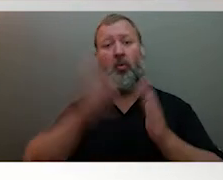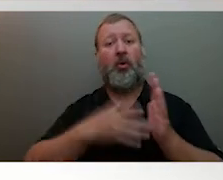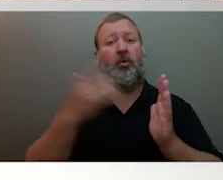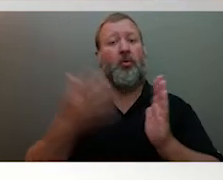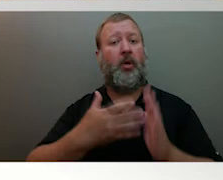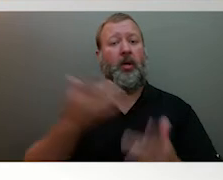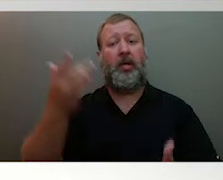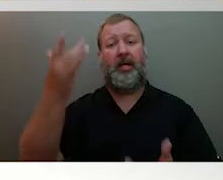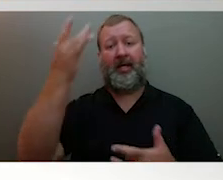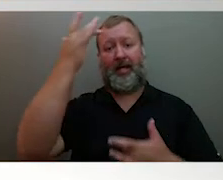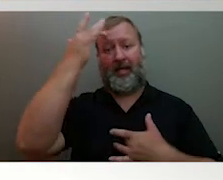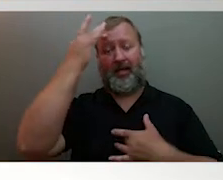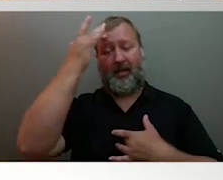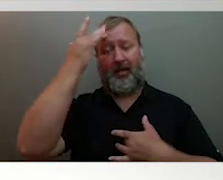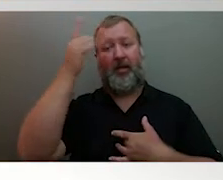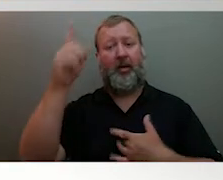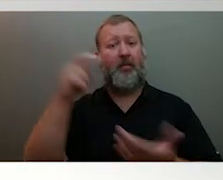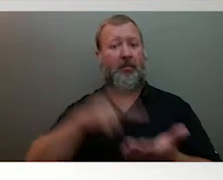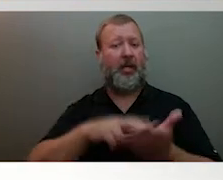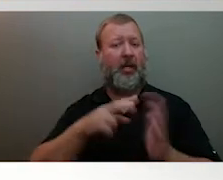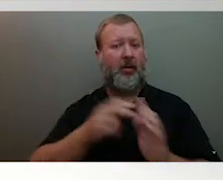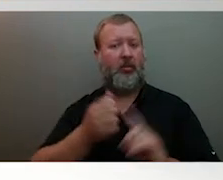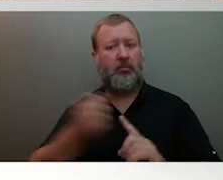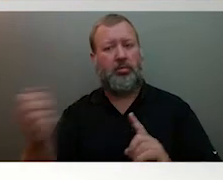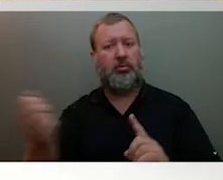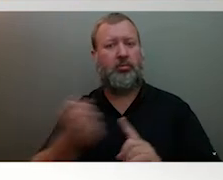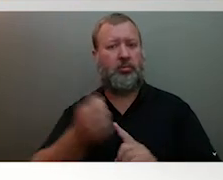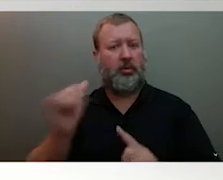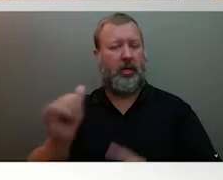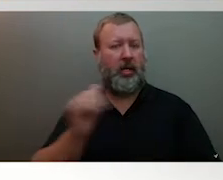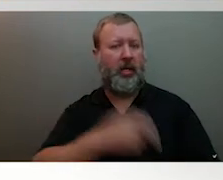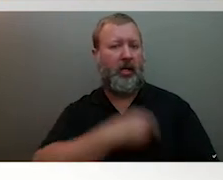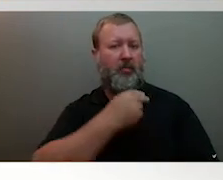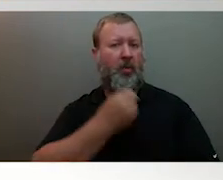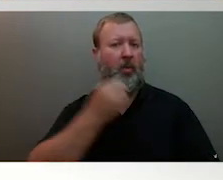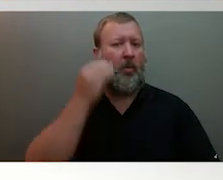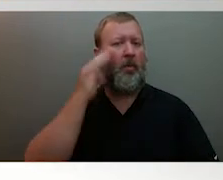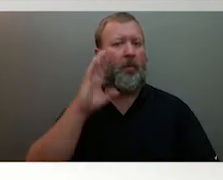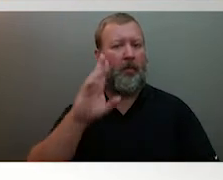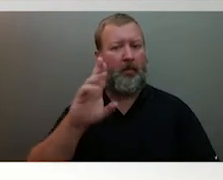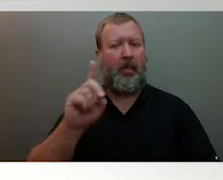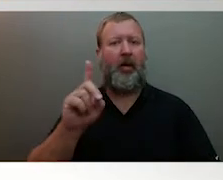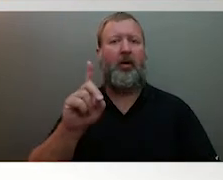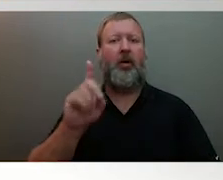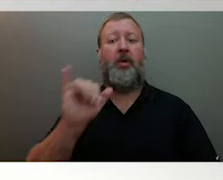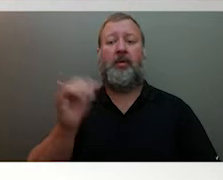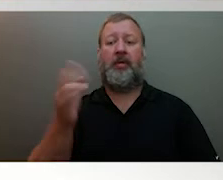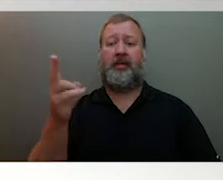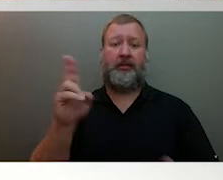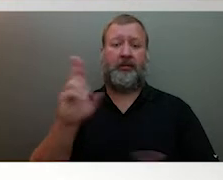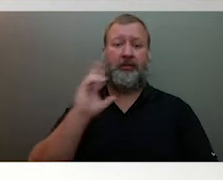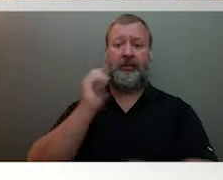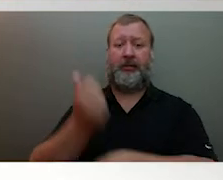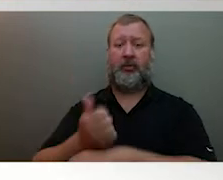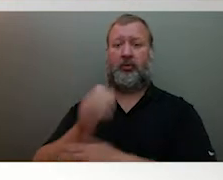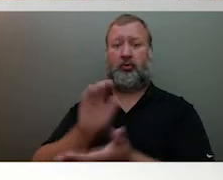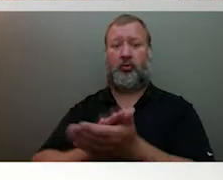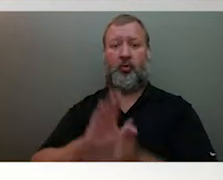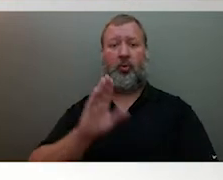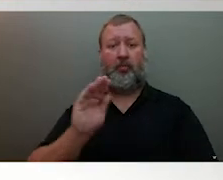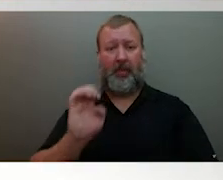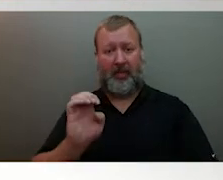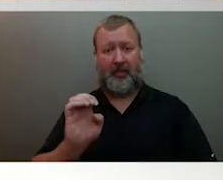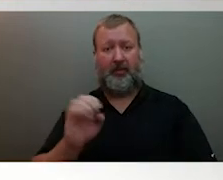whose conditions necessitate frequent placement in hospital homebound, may be alternately assigned to the school-based and the